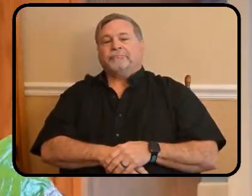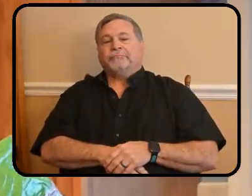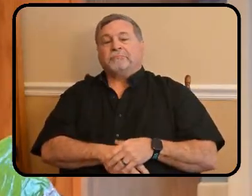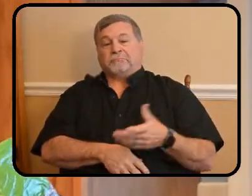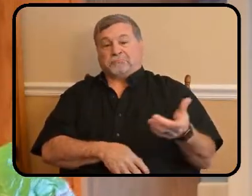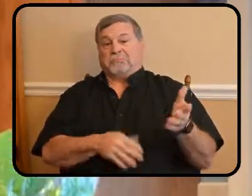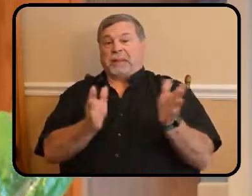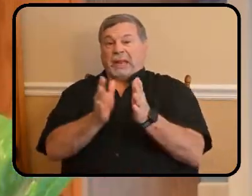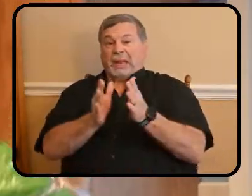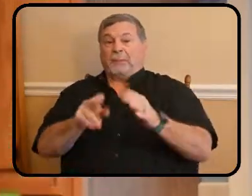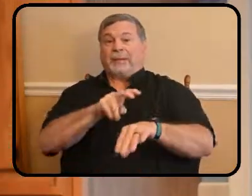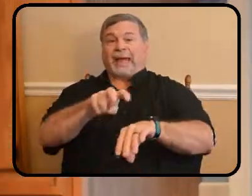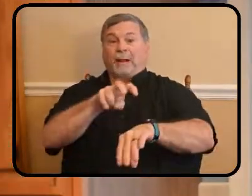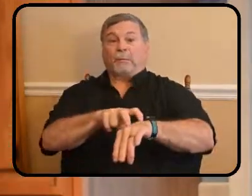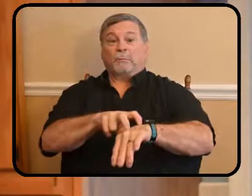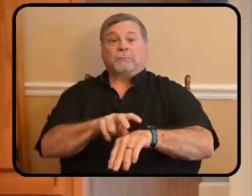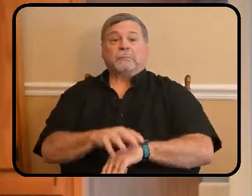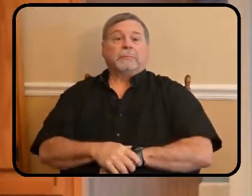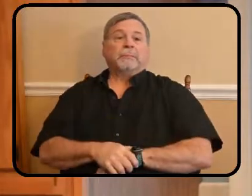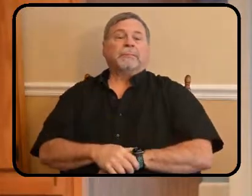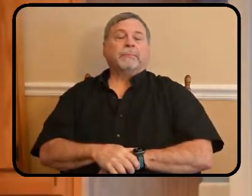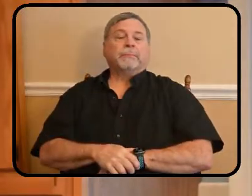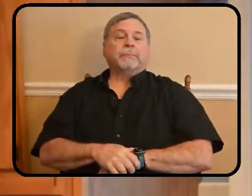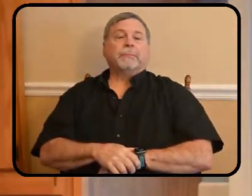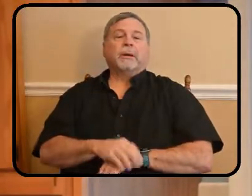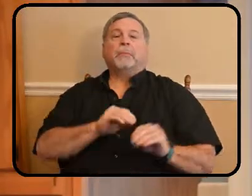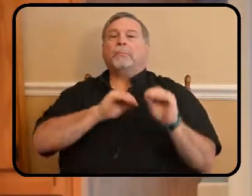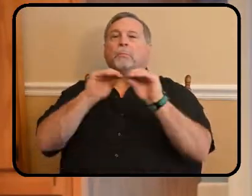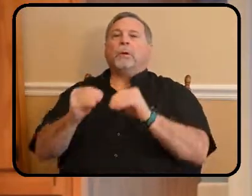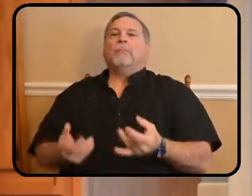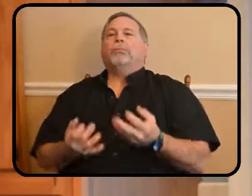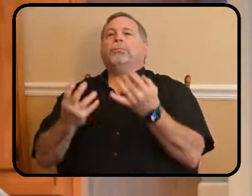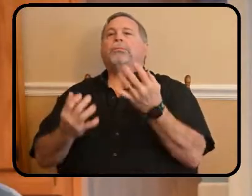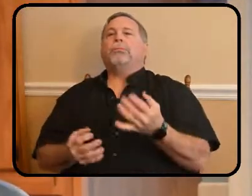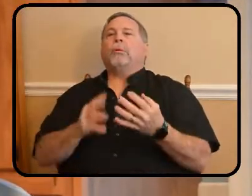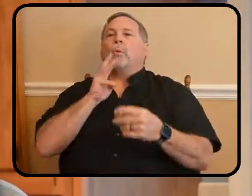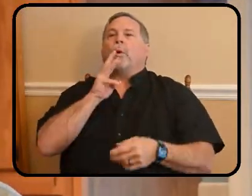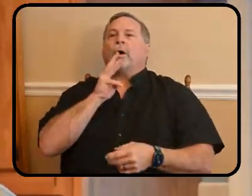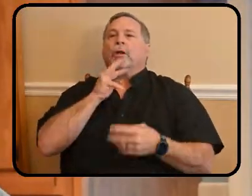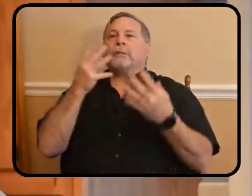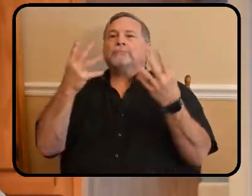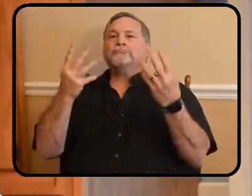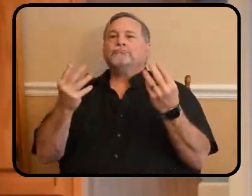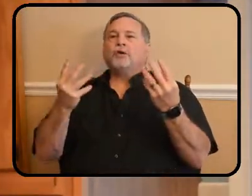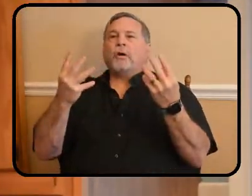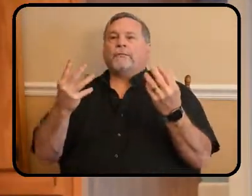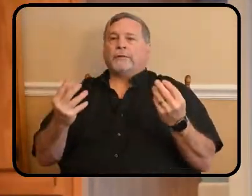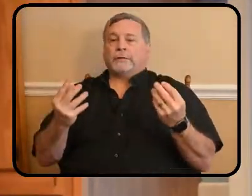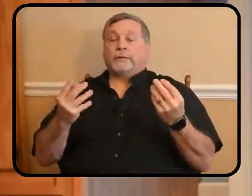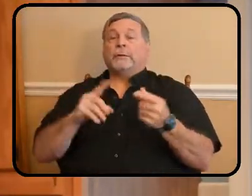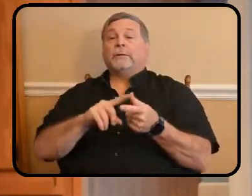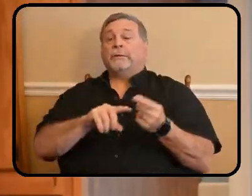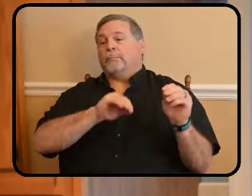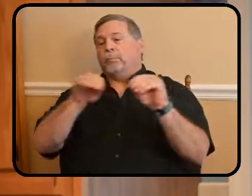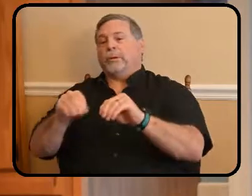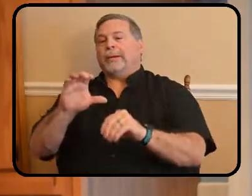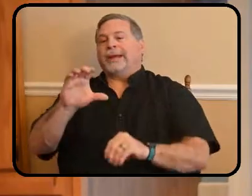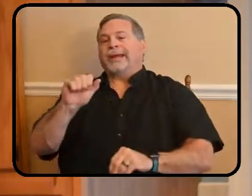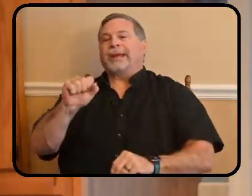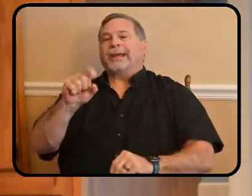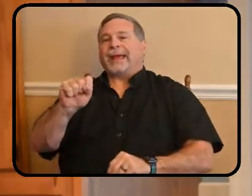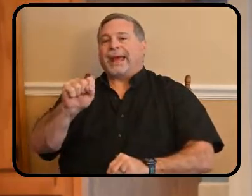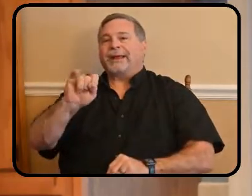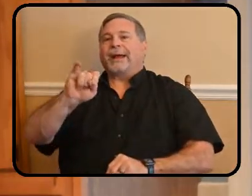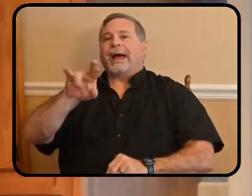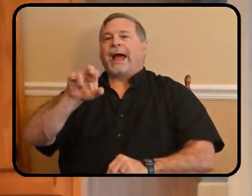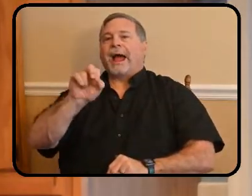Little potatoes, and I put them in some boiling water, let them soften up, and then I put them in a cast iron